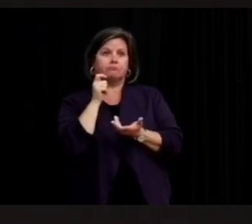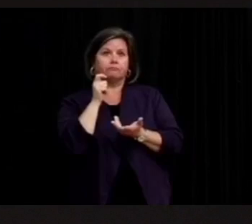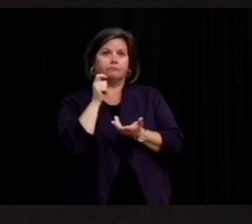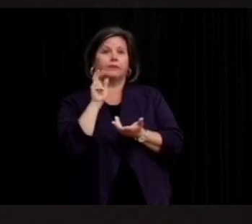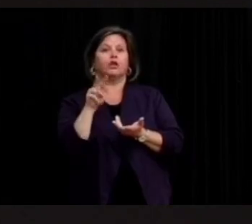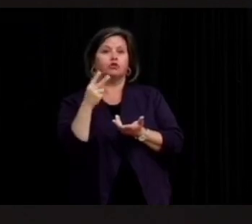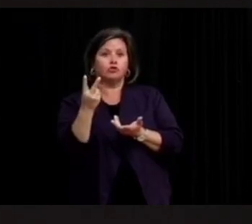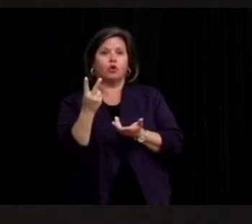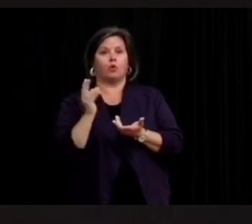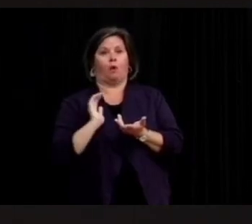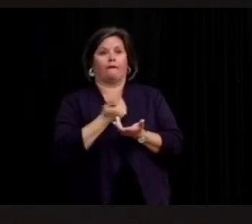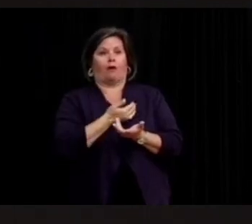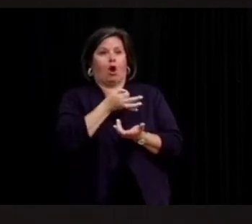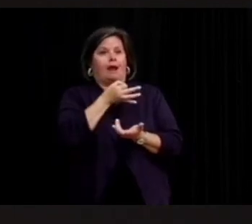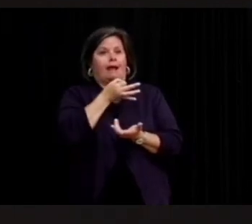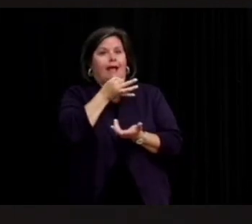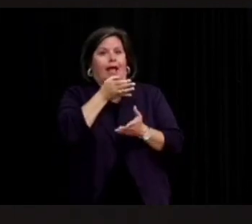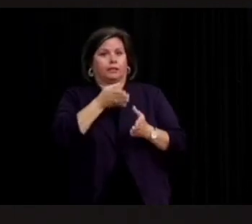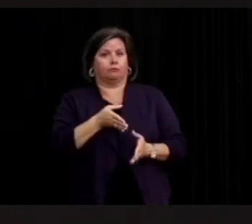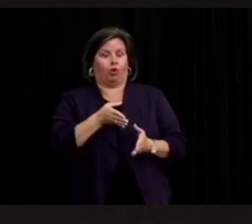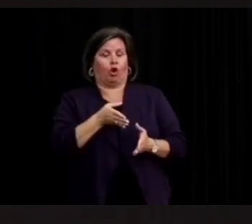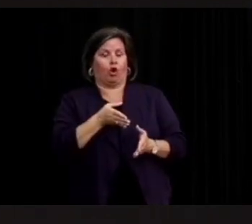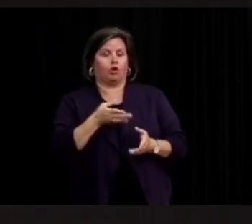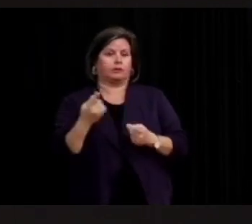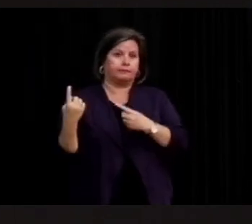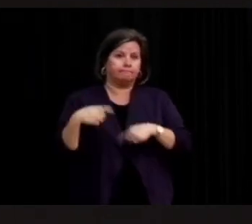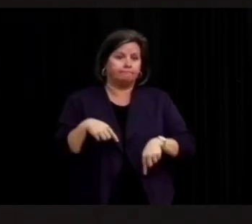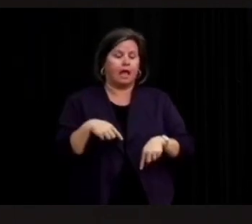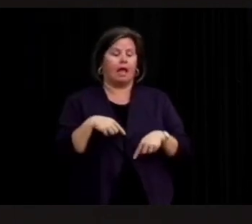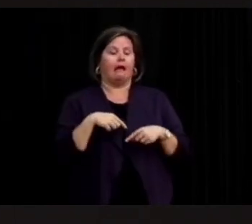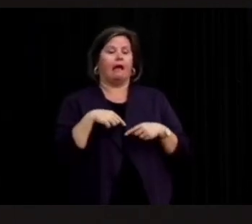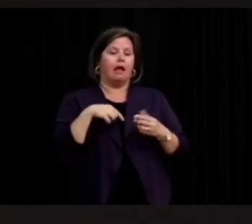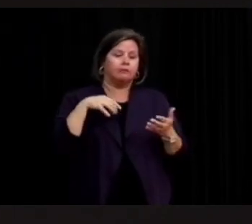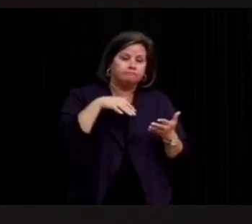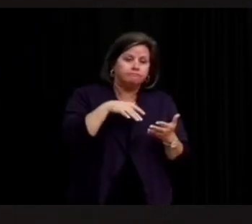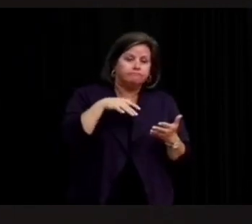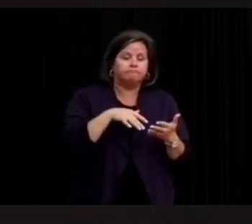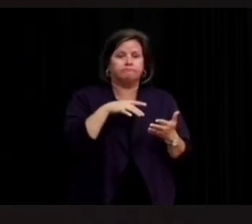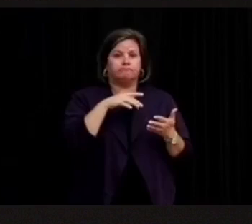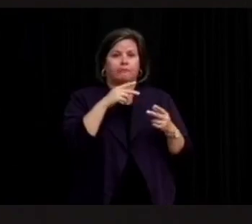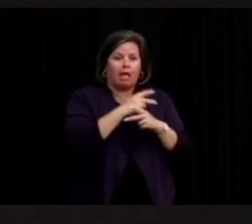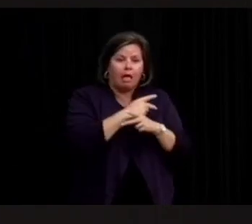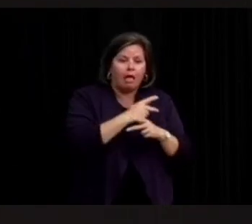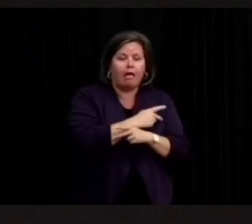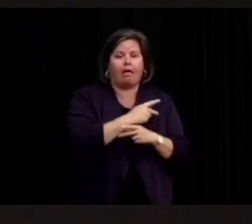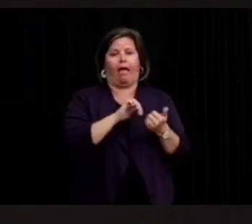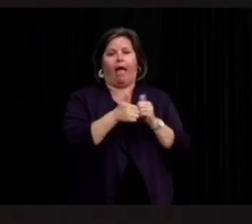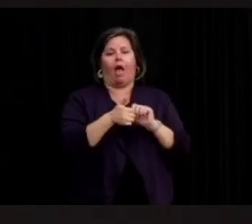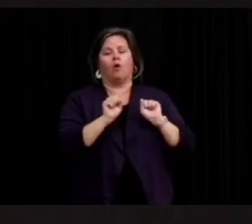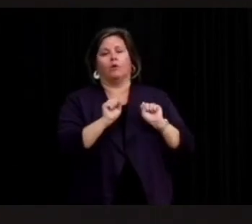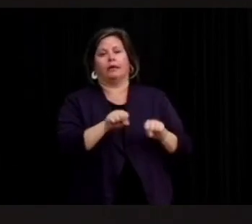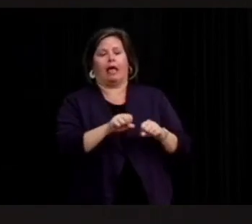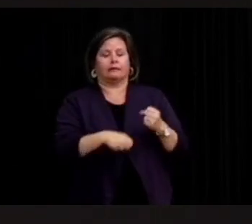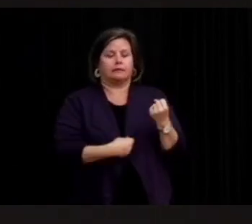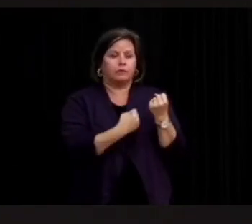fair housing experts to really try to drill down and see how we can